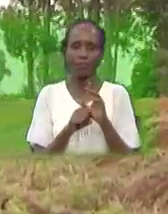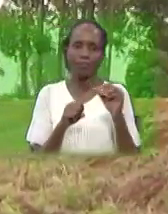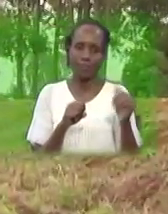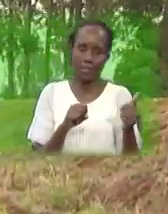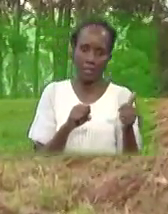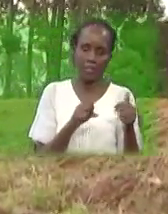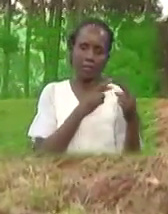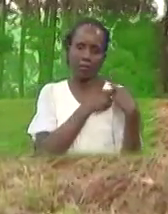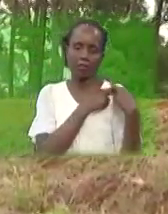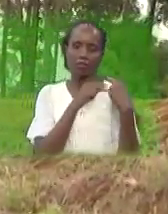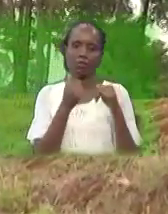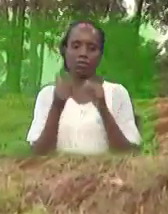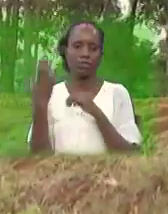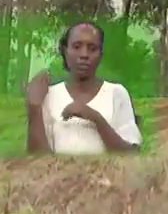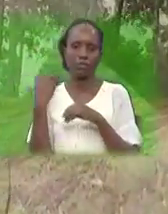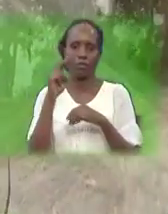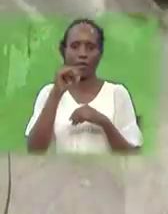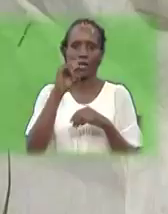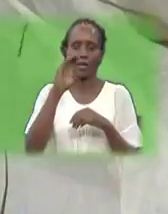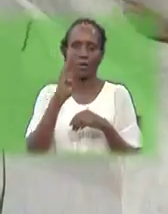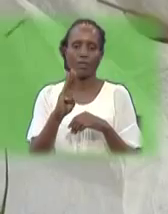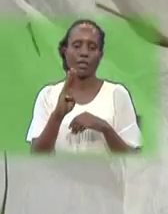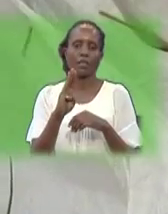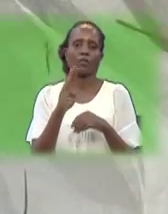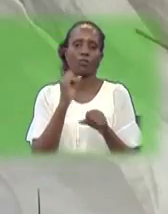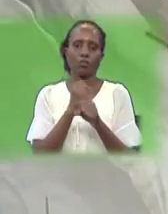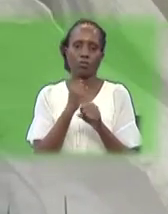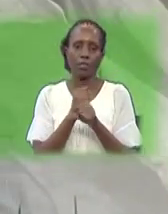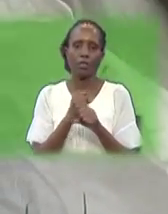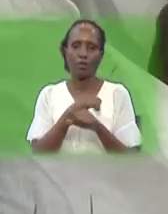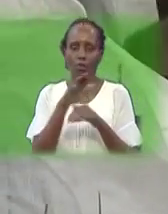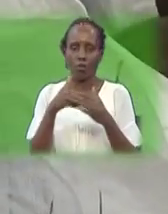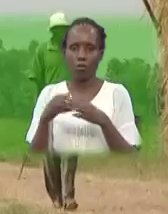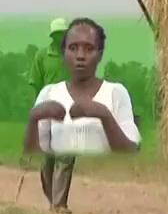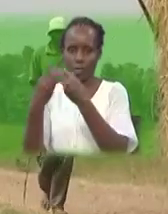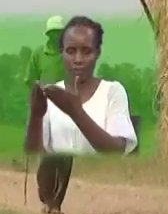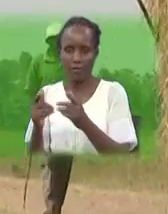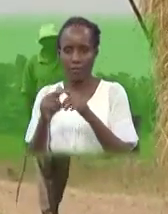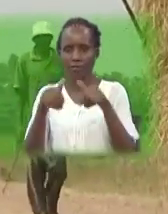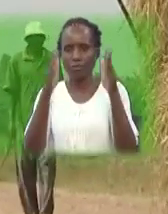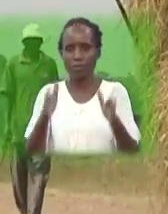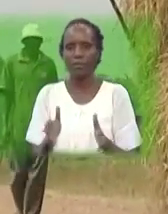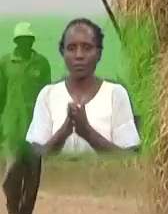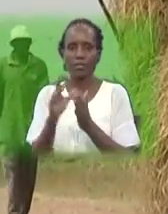non-core roles which used to be performed by NIB were devolved to the farmers and other stakeholders.